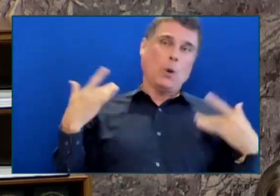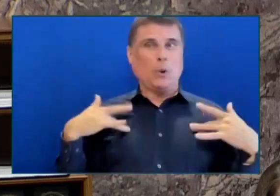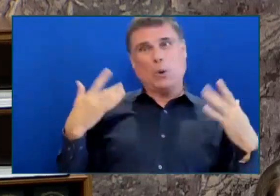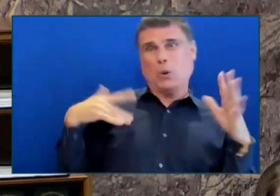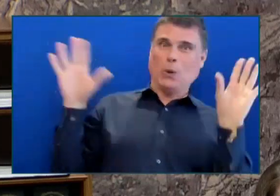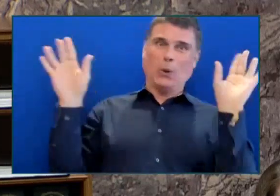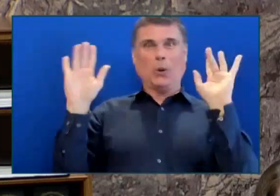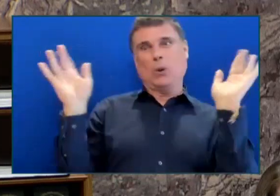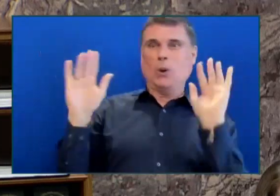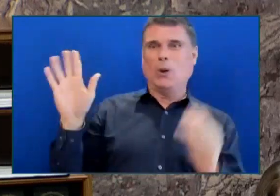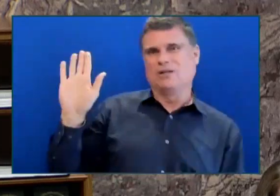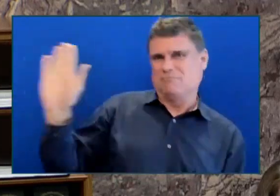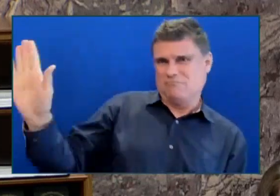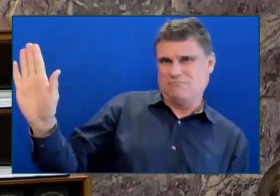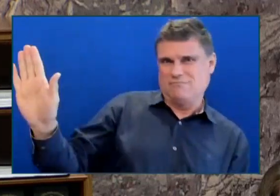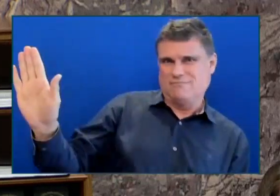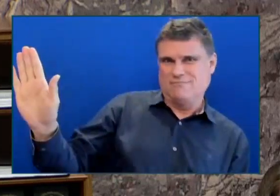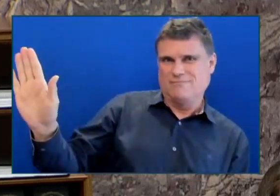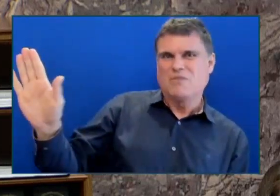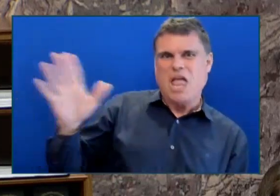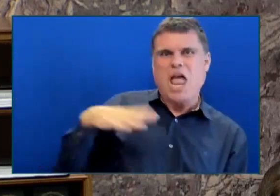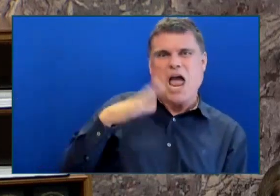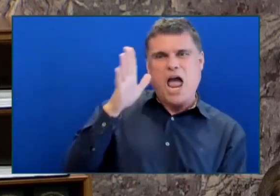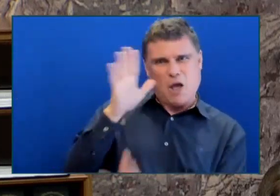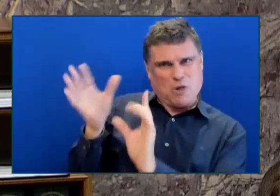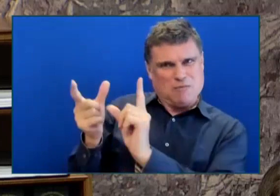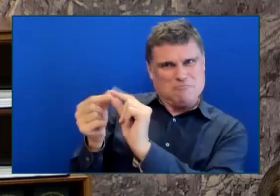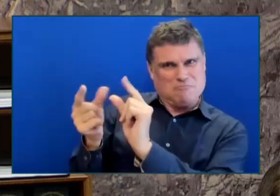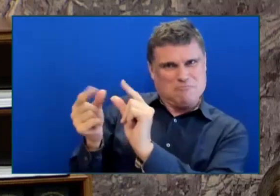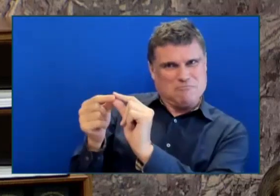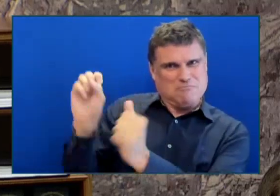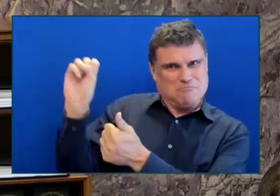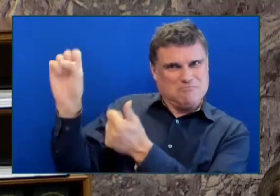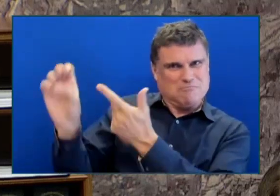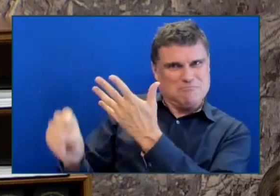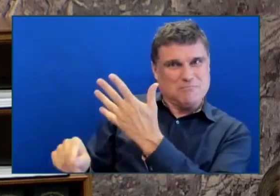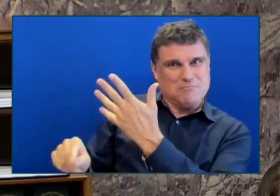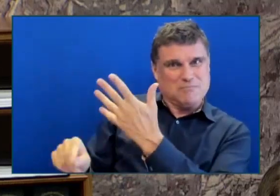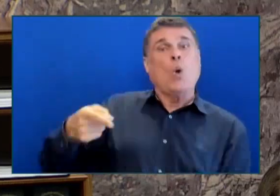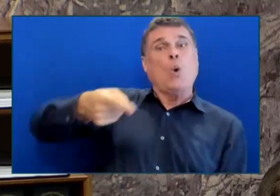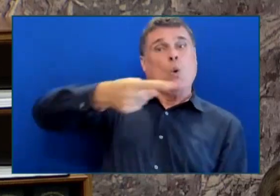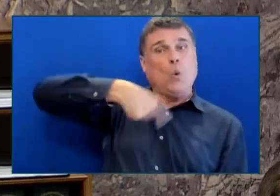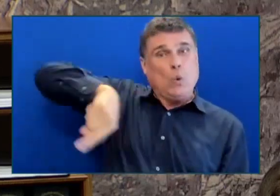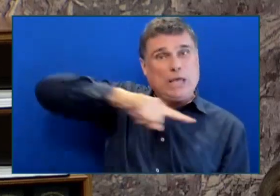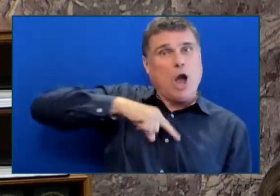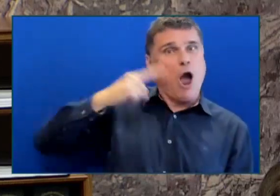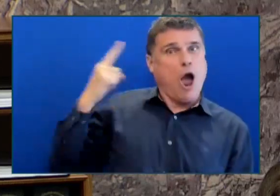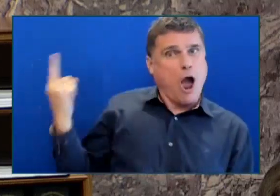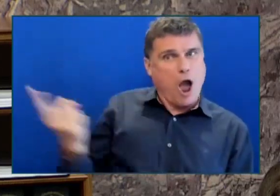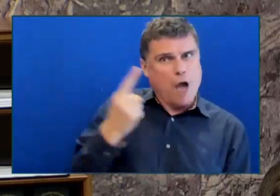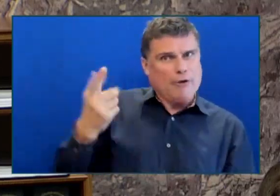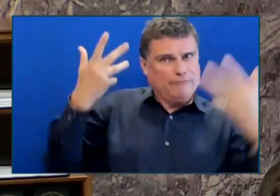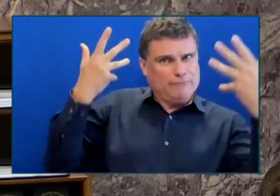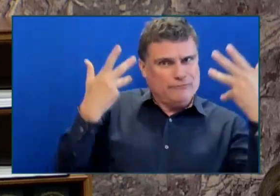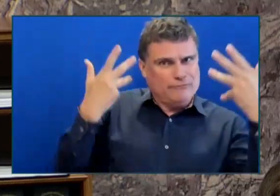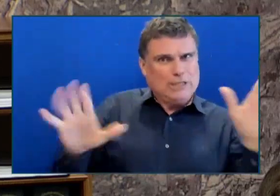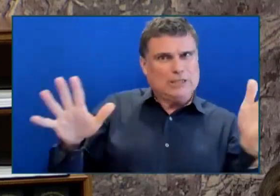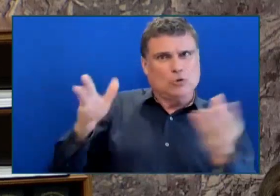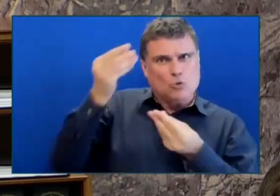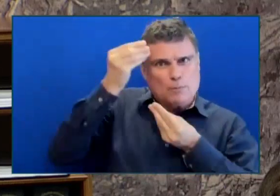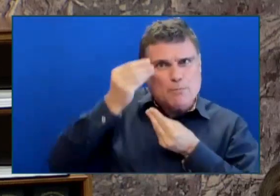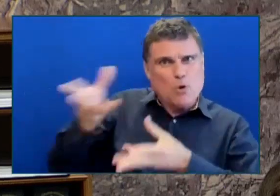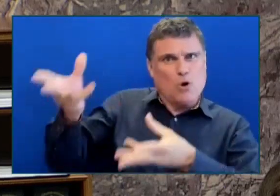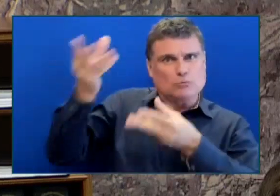fact of the matter is, we always did regular reports on any of the housing providers. And the members may recall, just a minute, this is the good